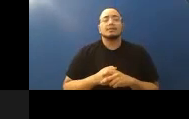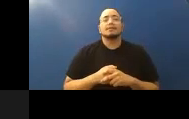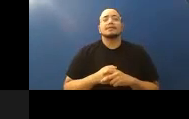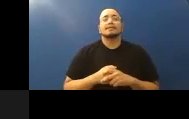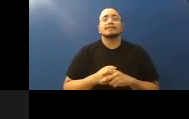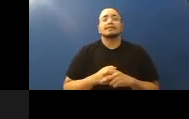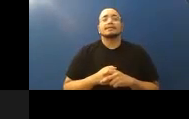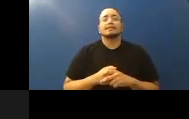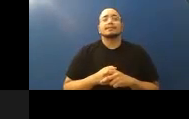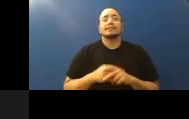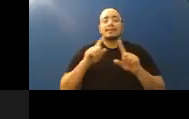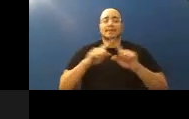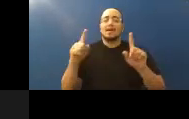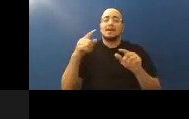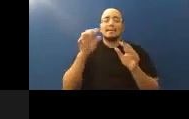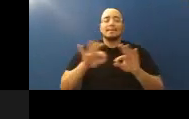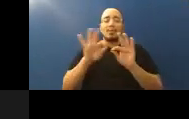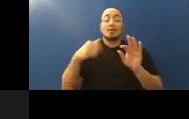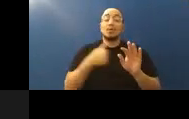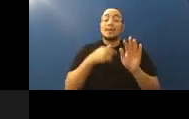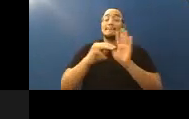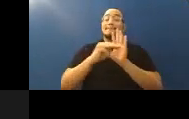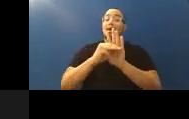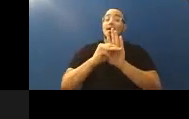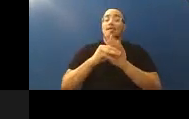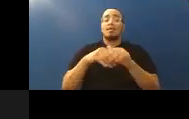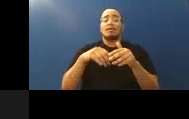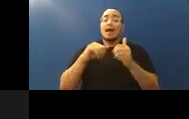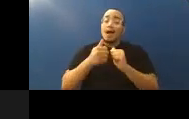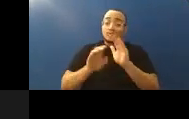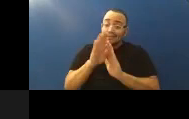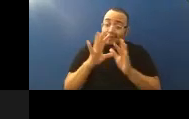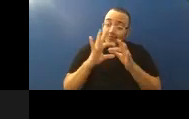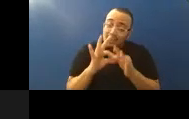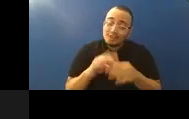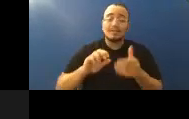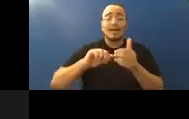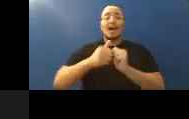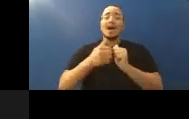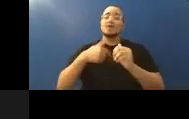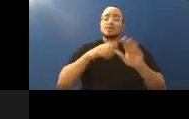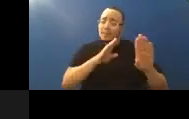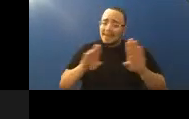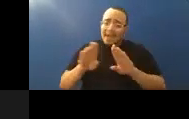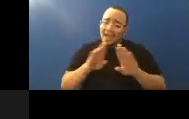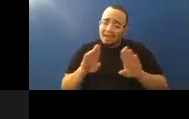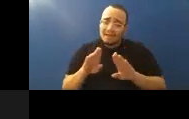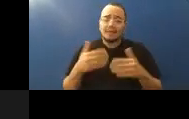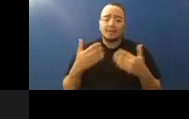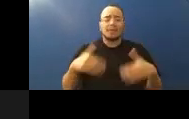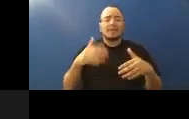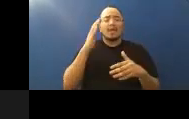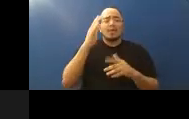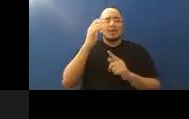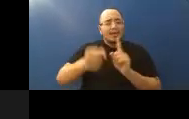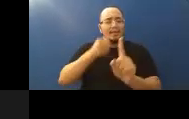relationship building and modeling the healthy masculinity. That's like the I think the way that's going to be longest lasting. I'm